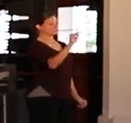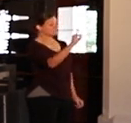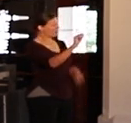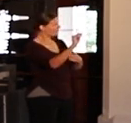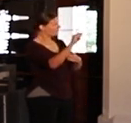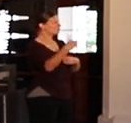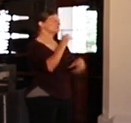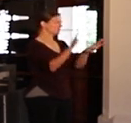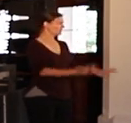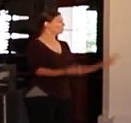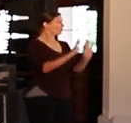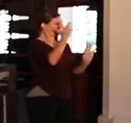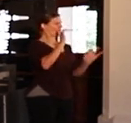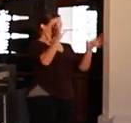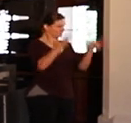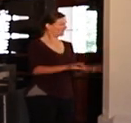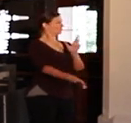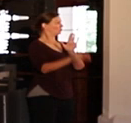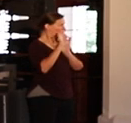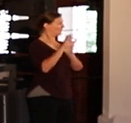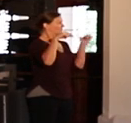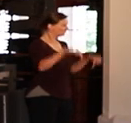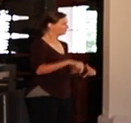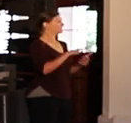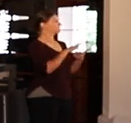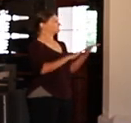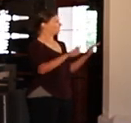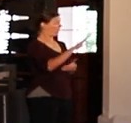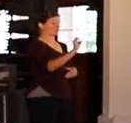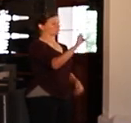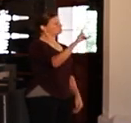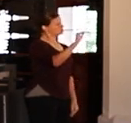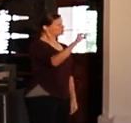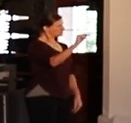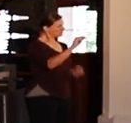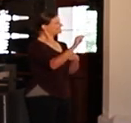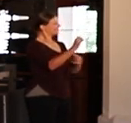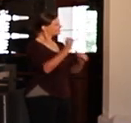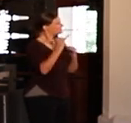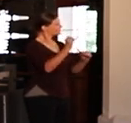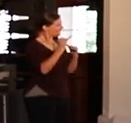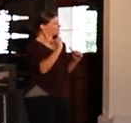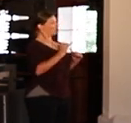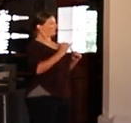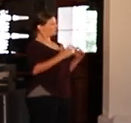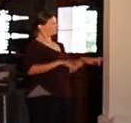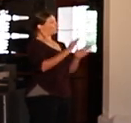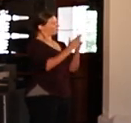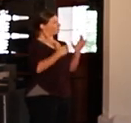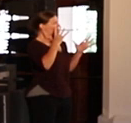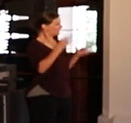important to your decision coming here. I have to tell you, Summit was important to my decision coming here as